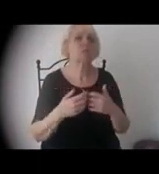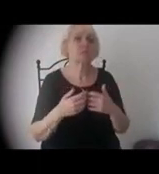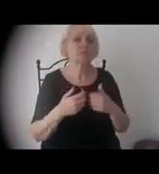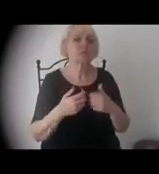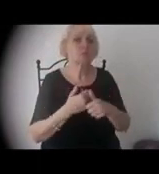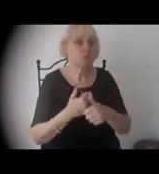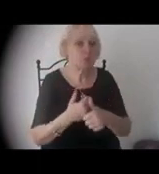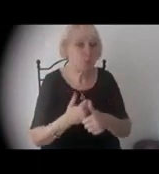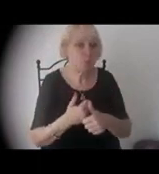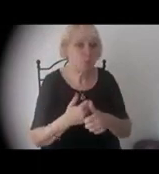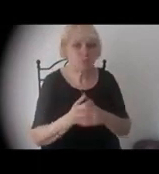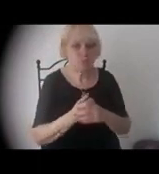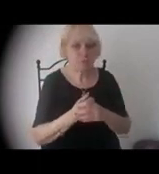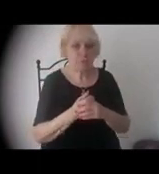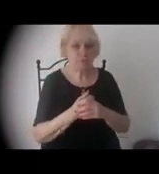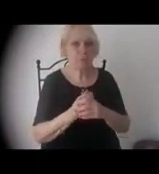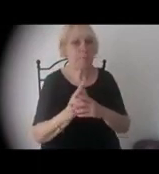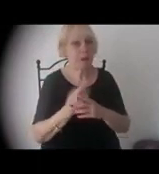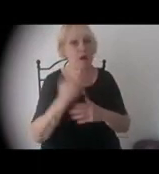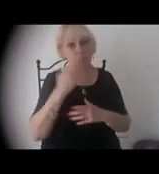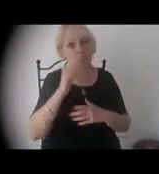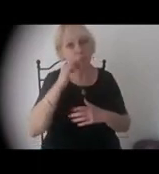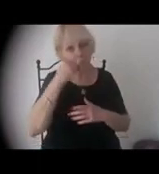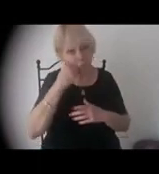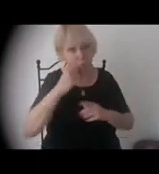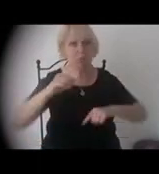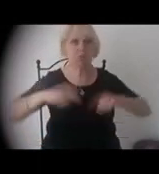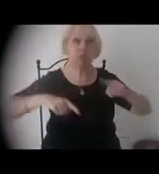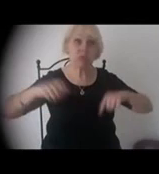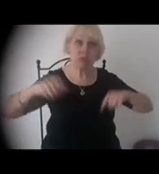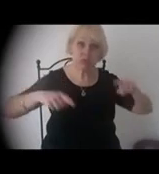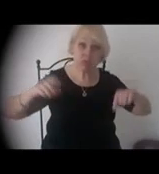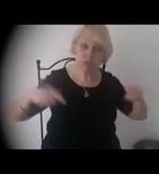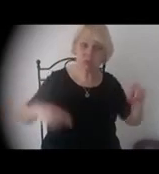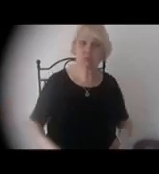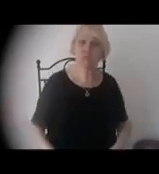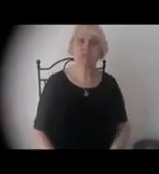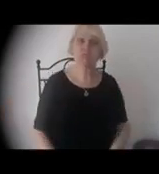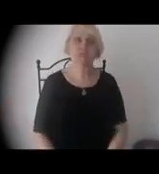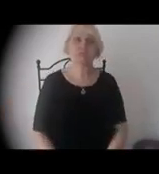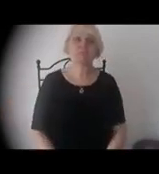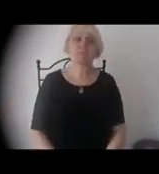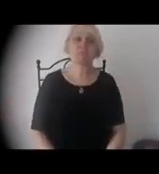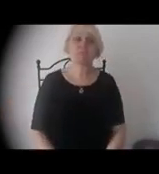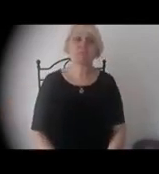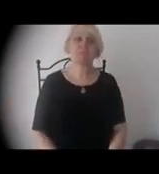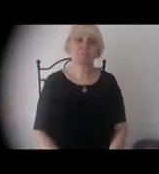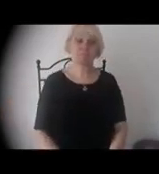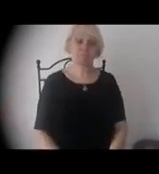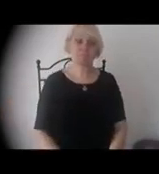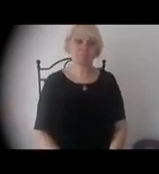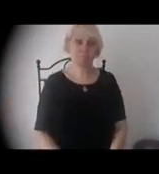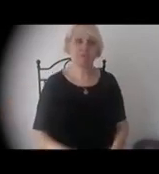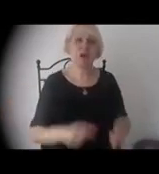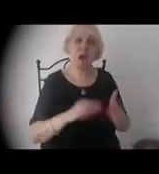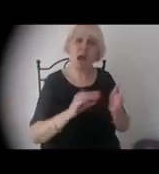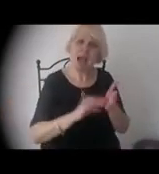But obviously schools will vary. I don't know if Emma, do you want to come in on this about some of the work that's been going